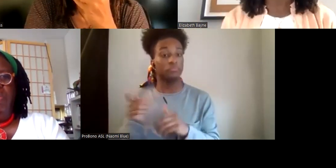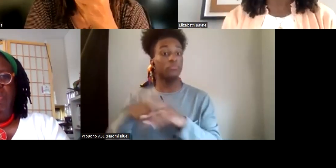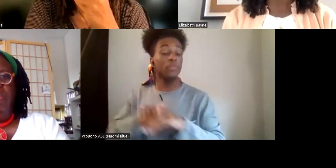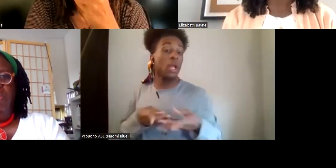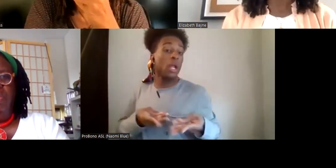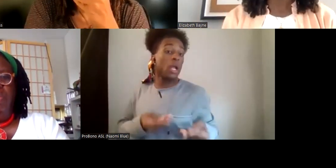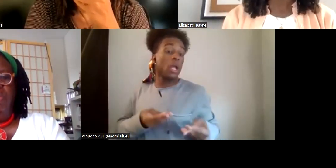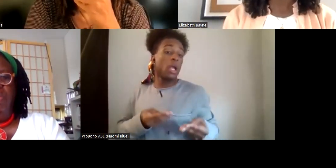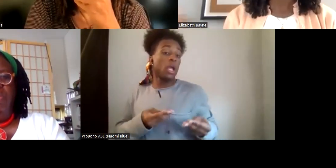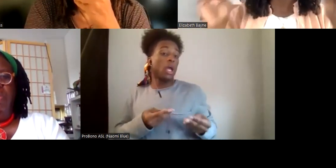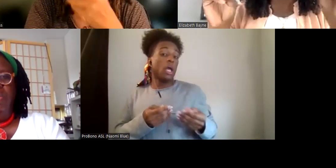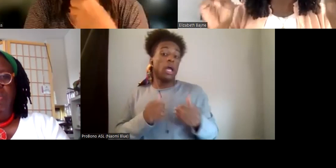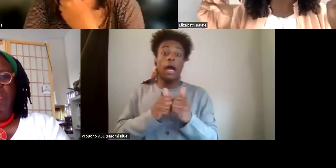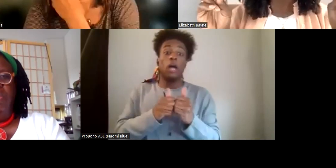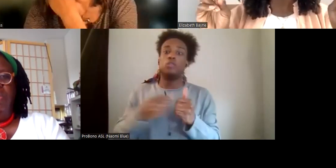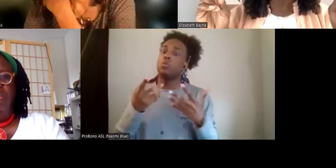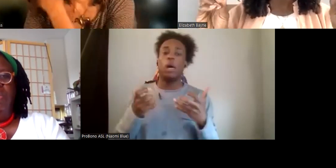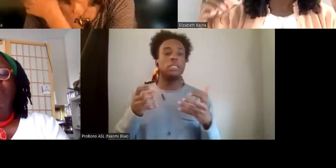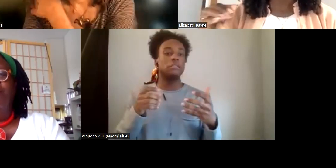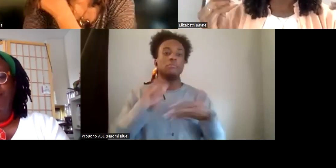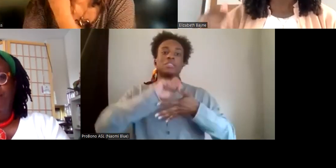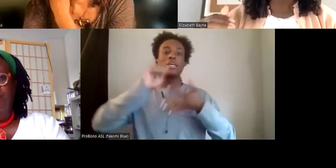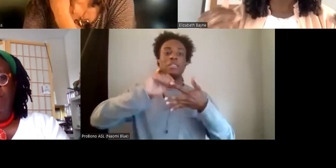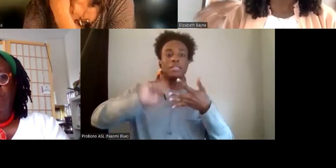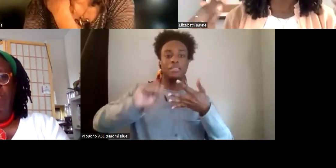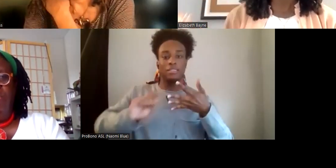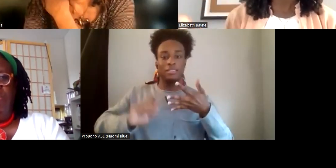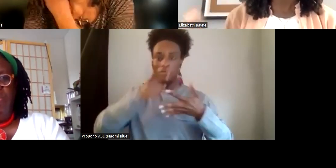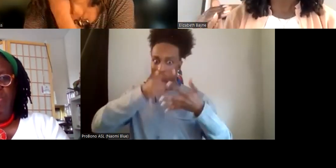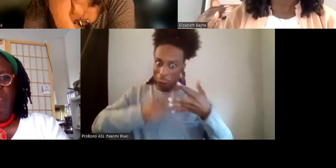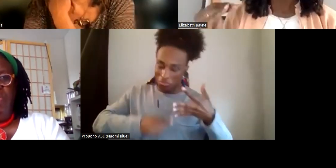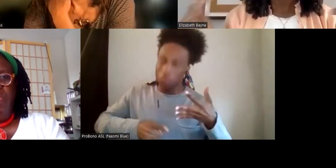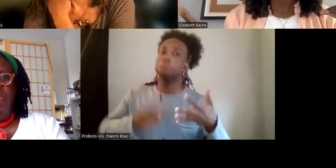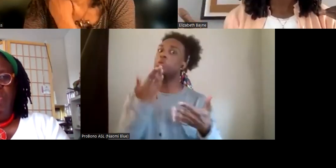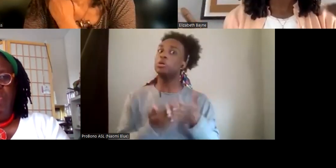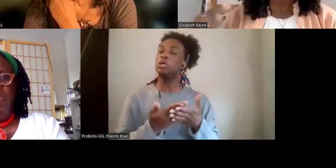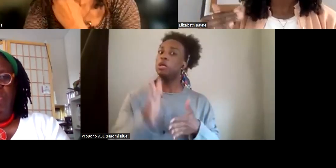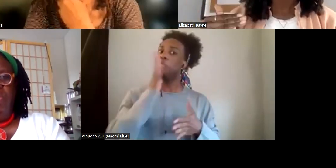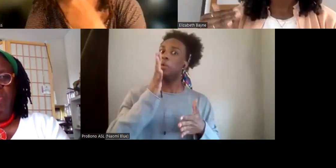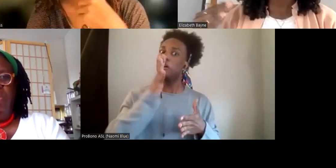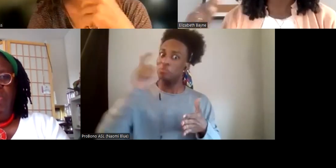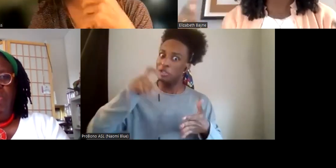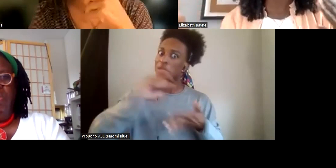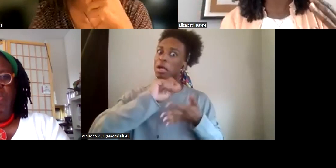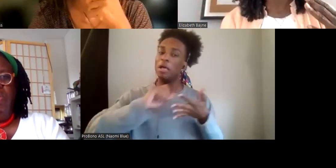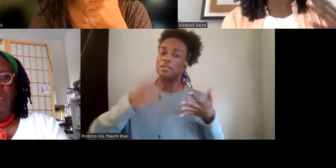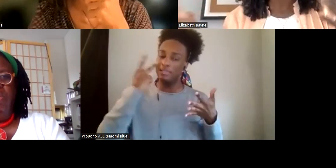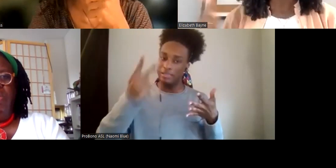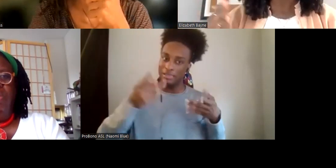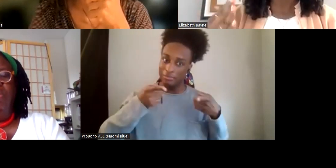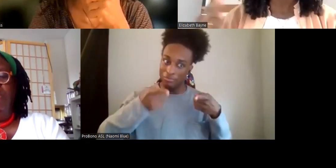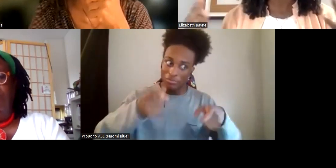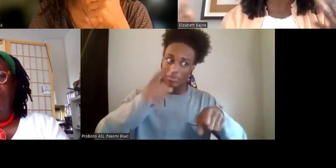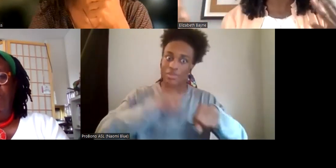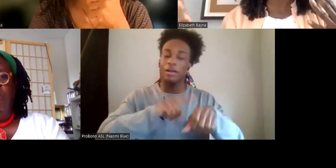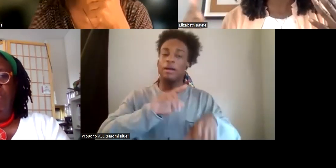all the things that make you a good mom. And we see in real time how circumstances might